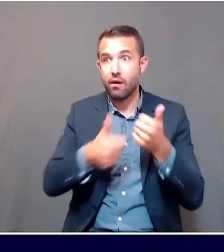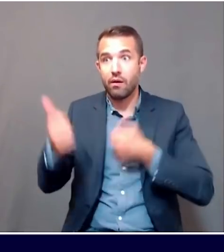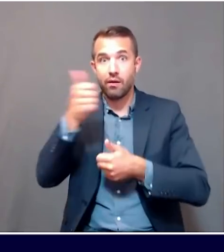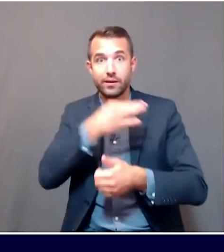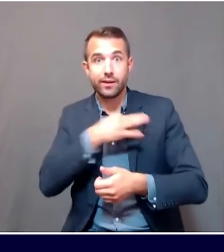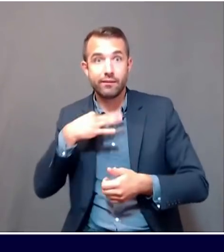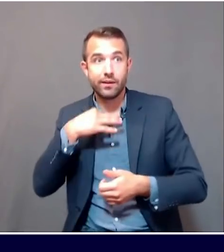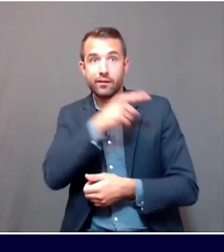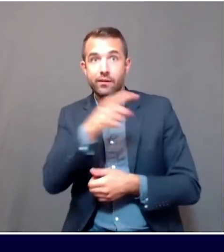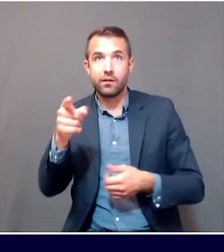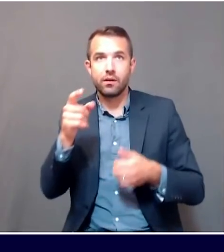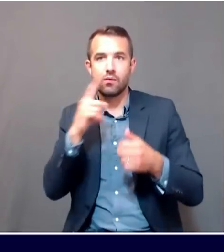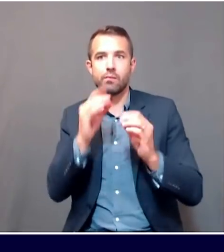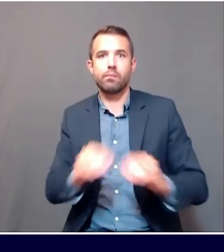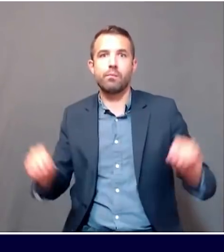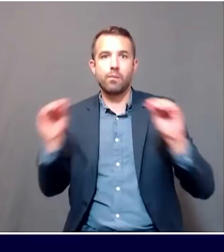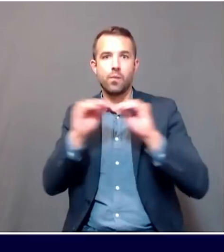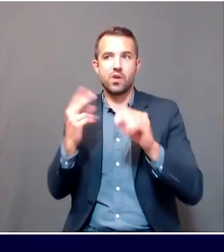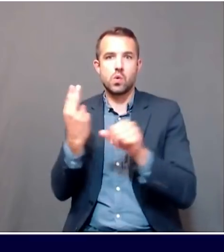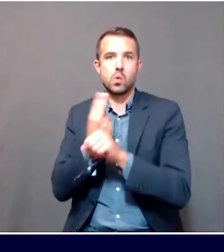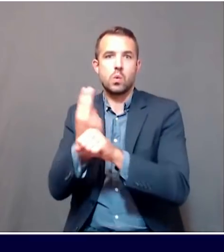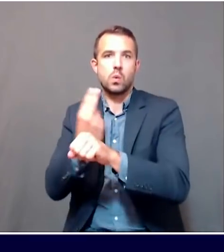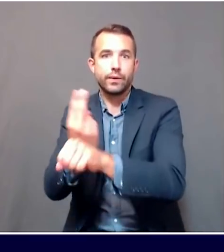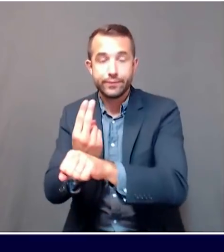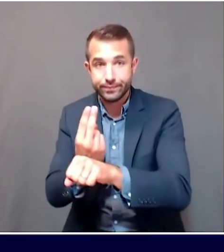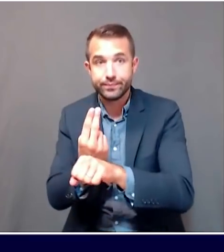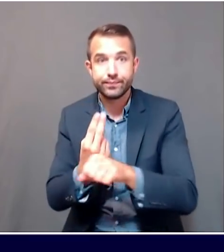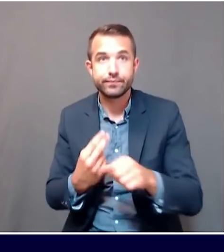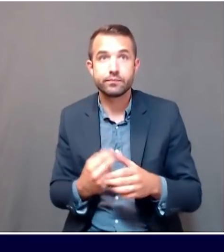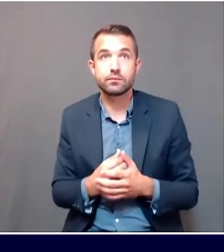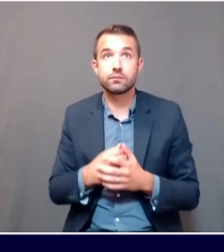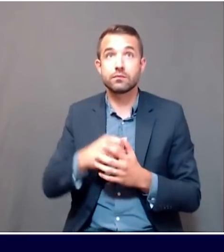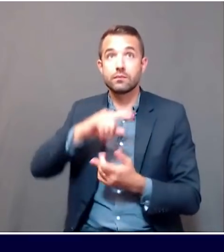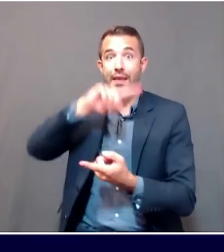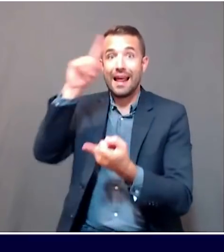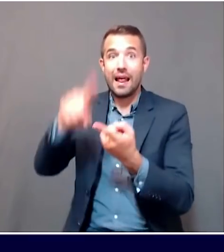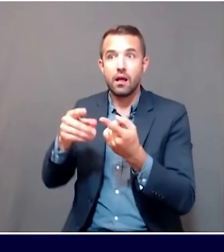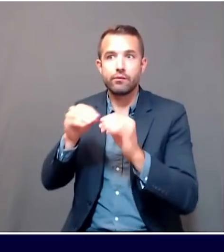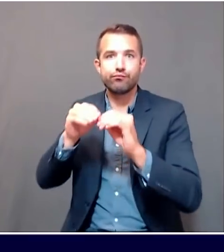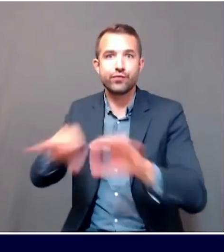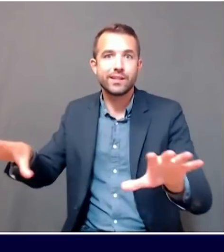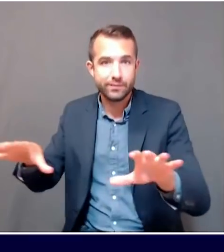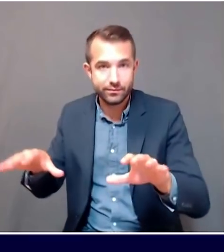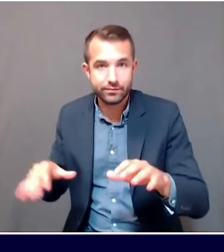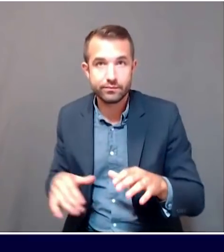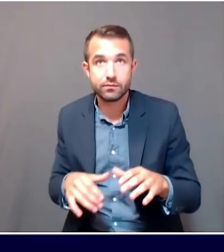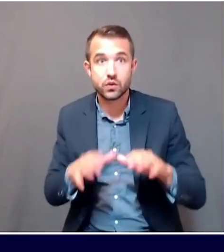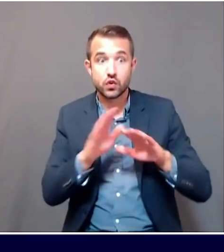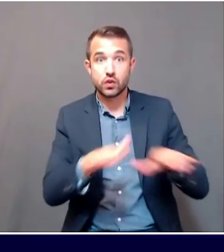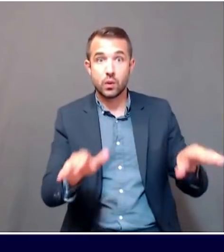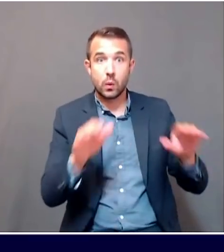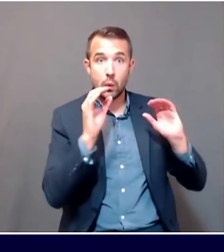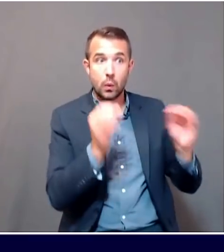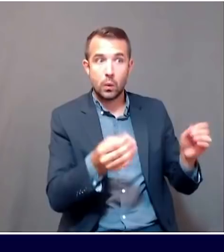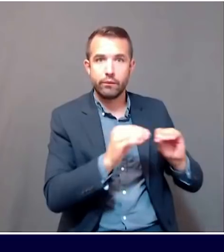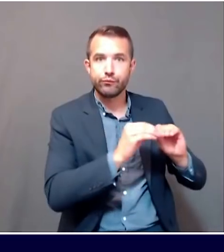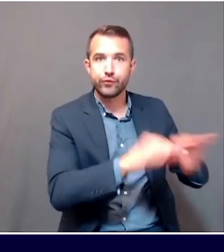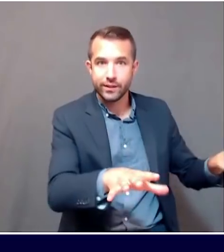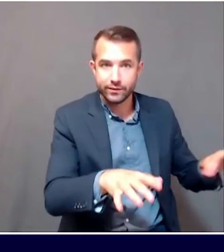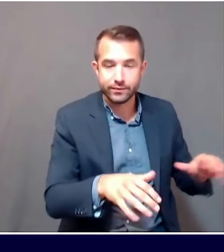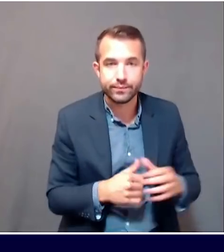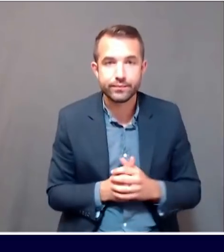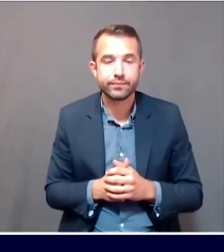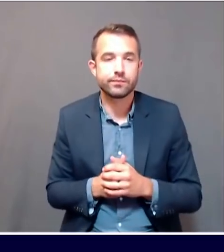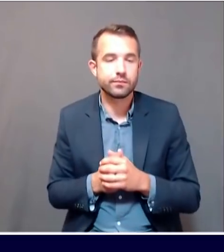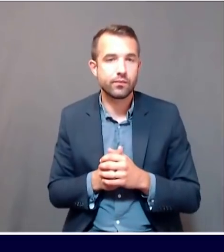You saw a lot of transmission. That is to be compared with other examples of outbreaks of cases that